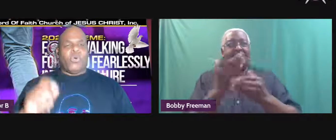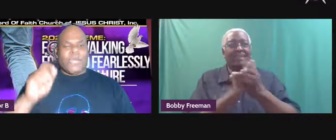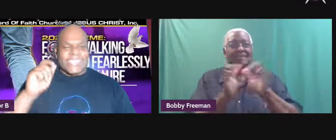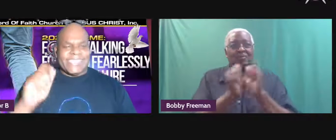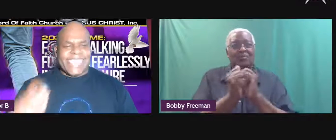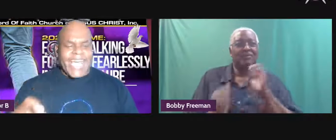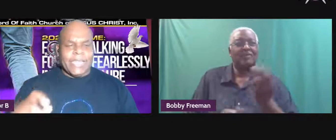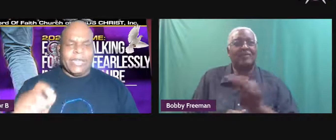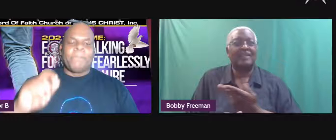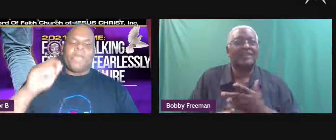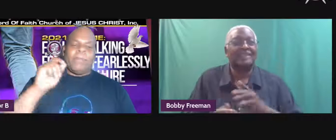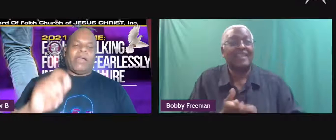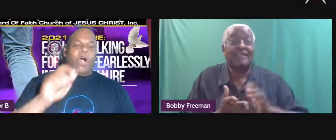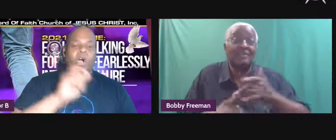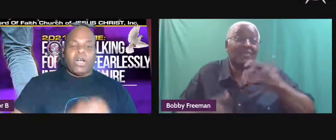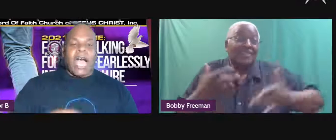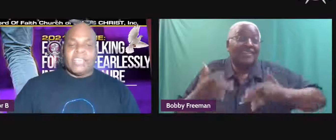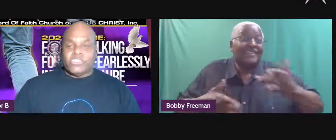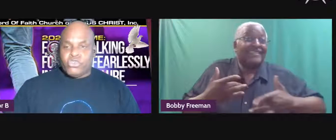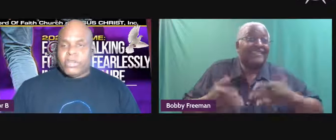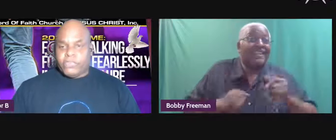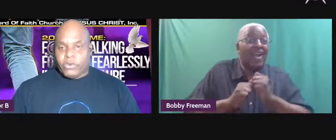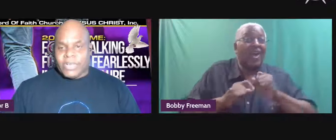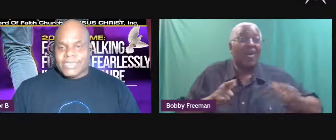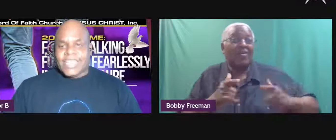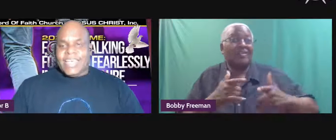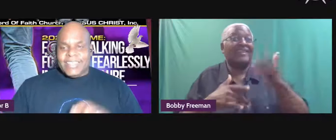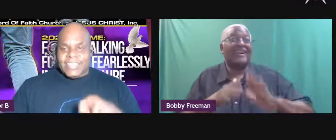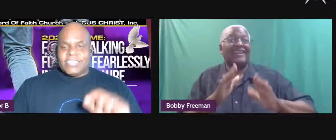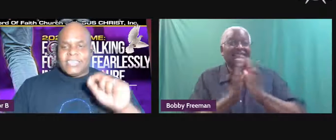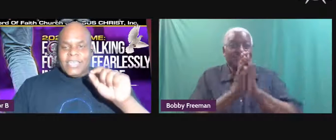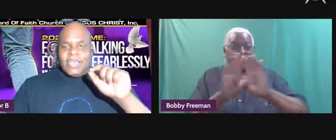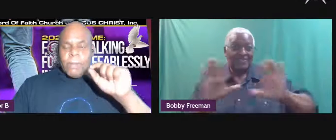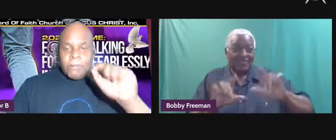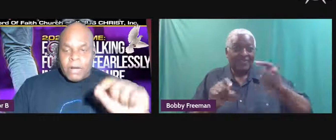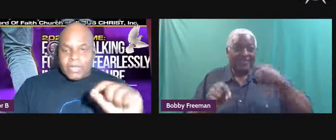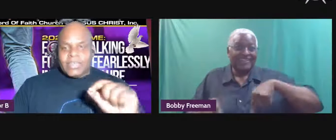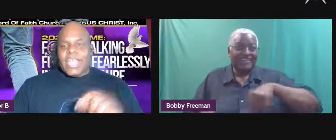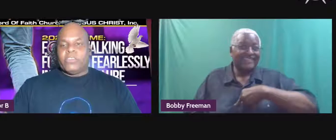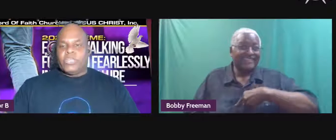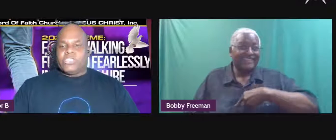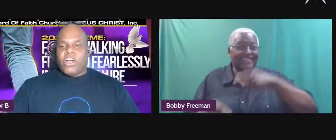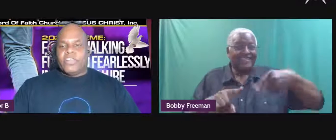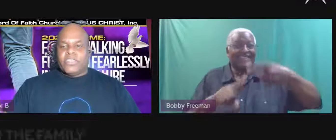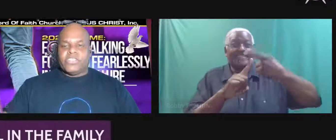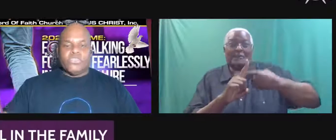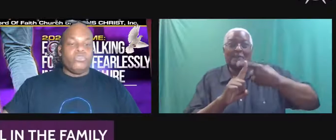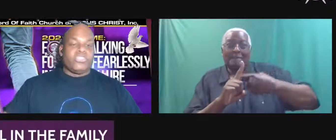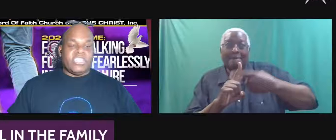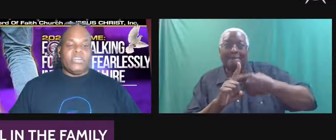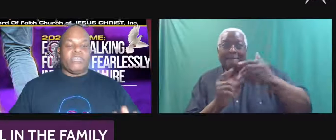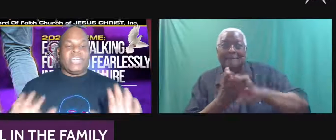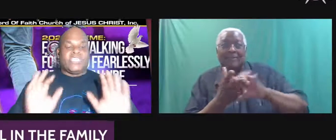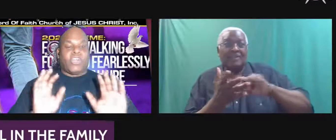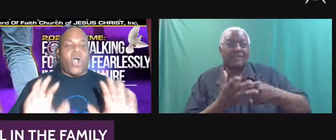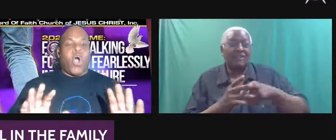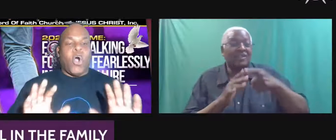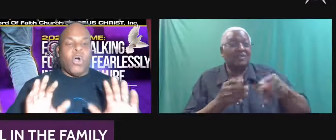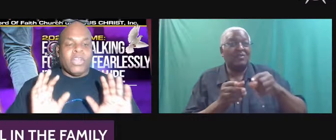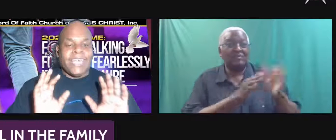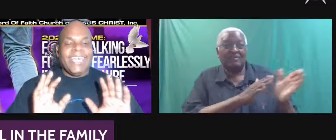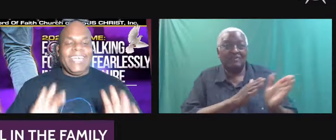I'm just so excited about all God is doing for us this month as we start this new